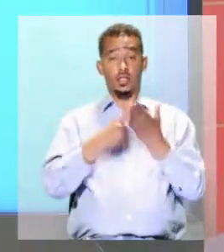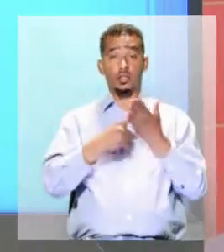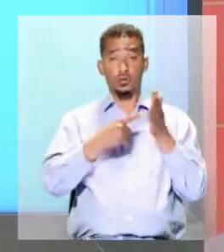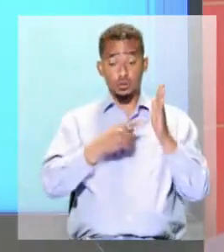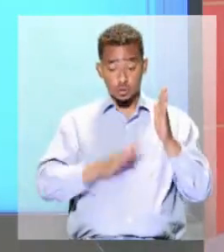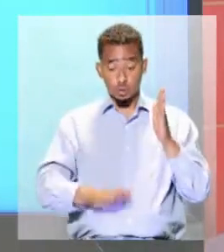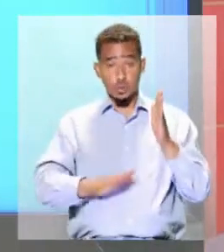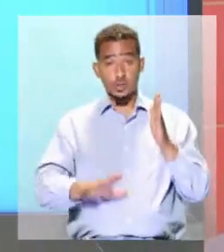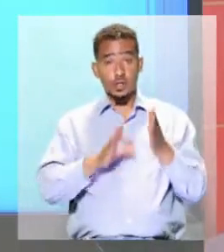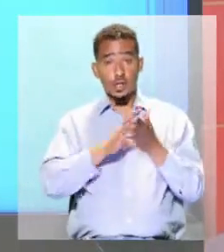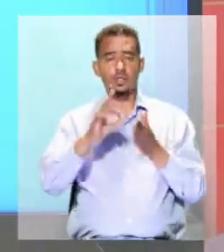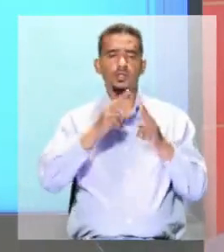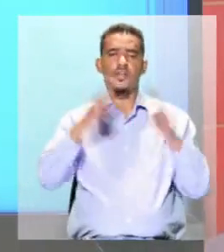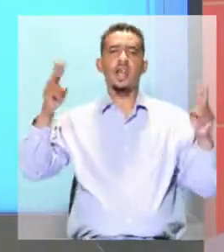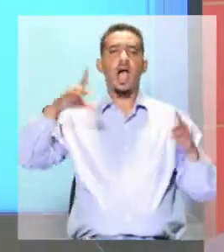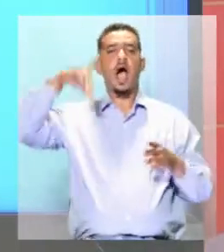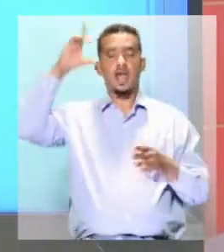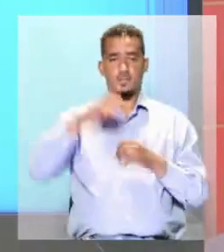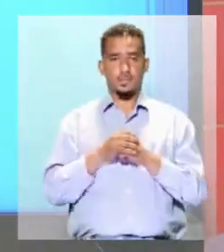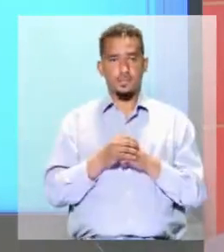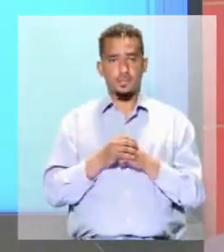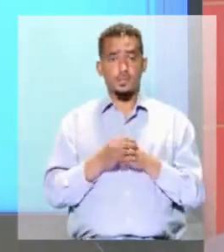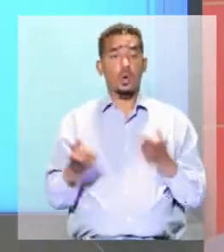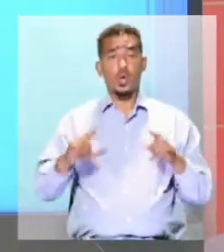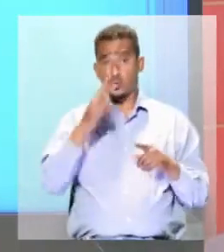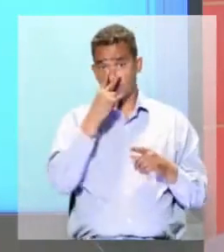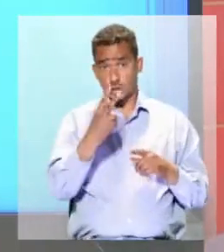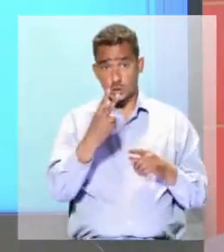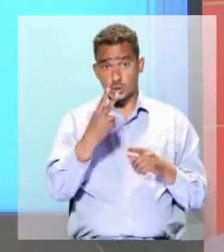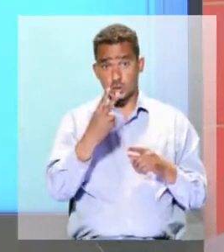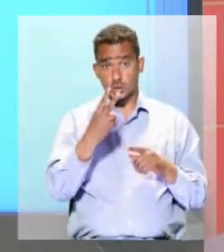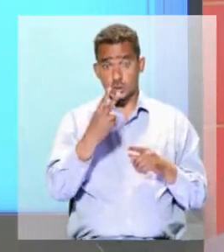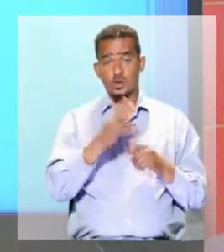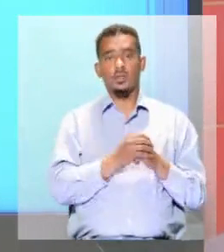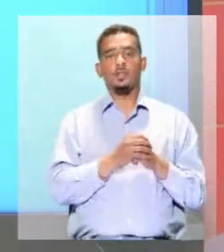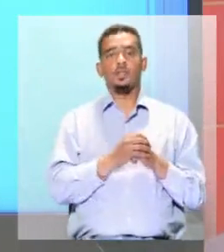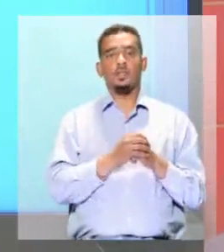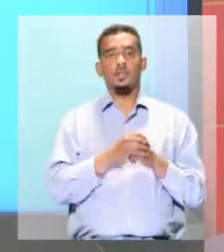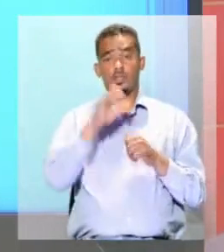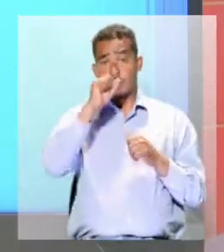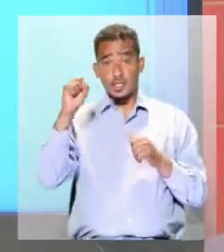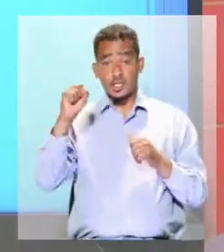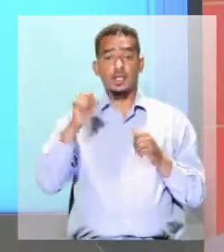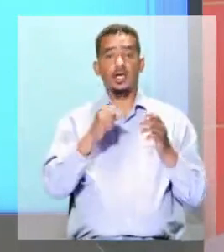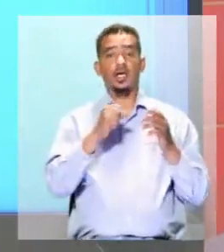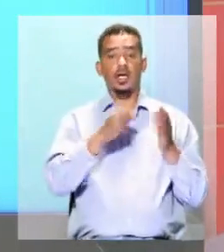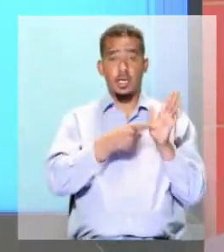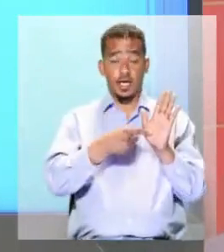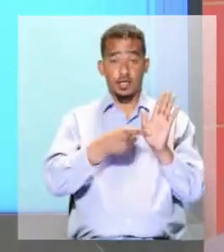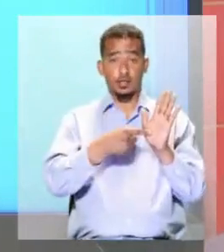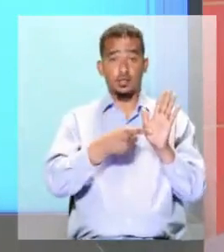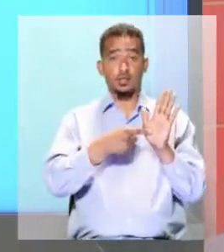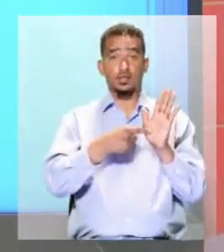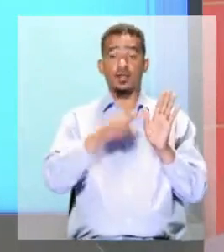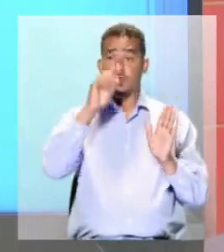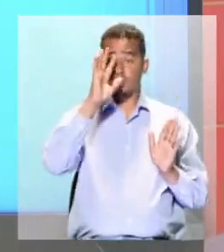rate is very high. When you see symmetry indicates the